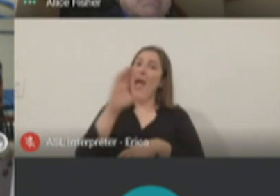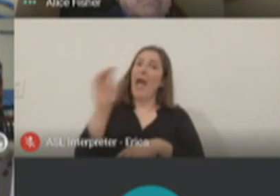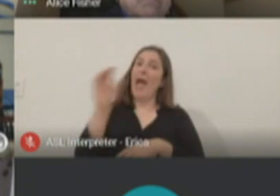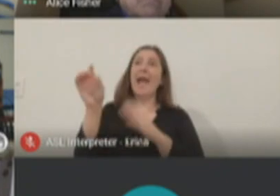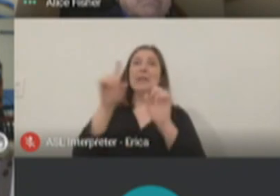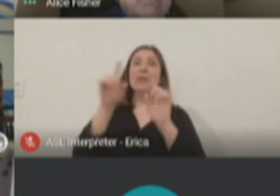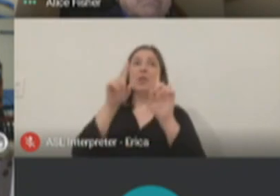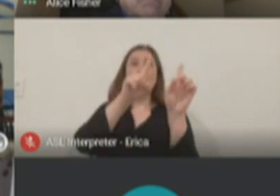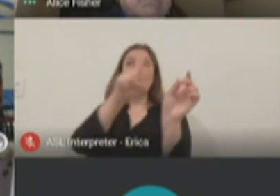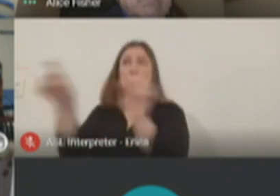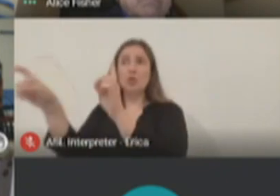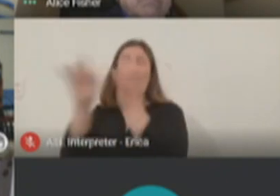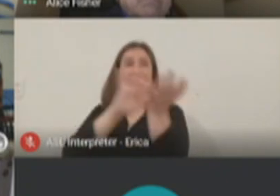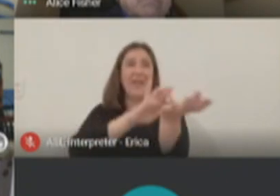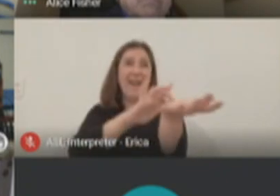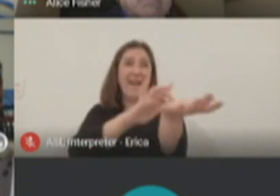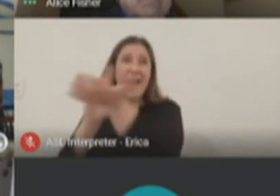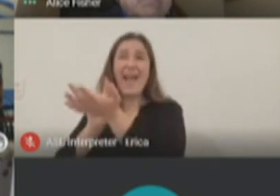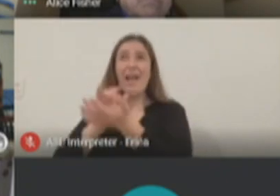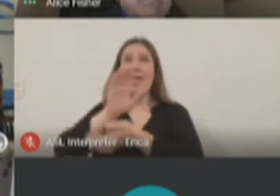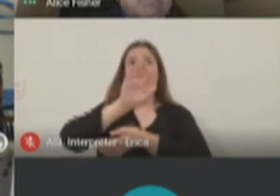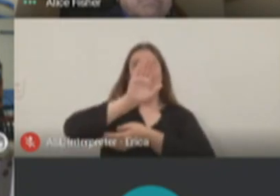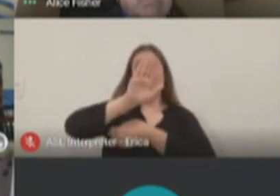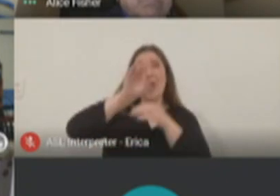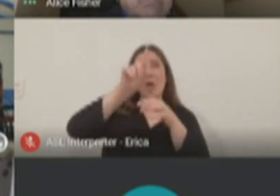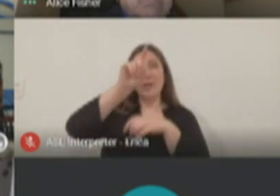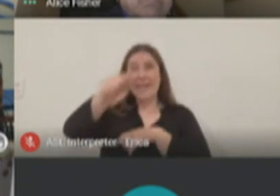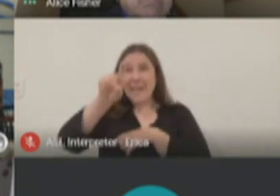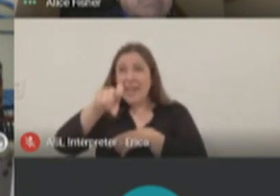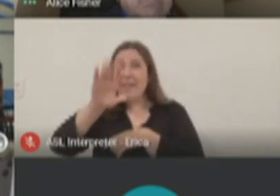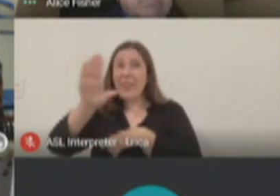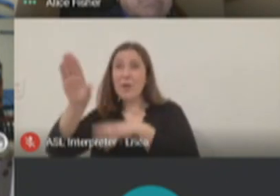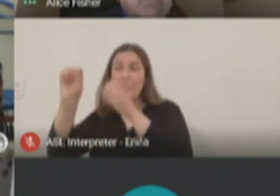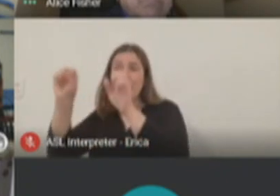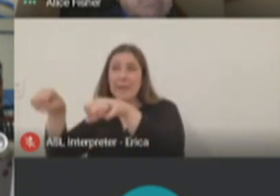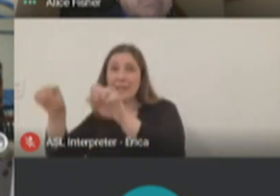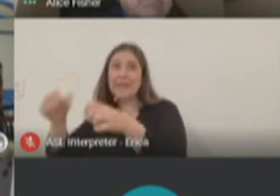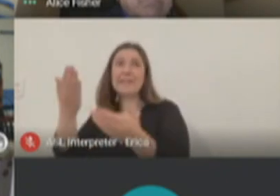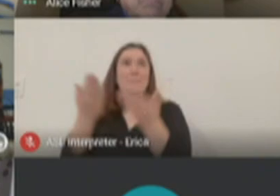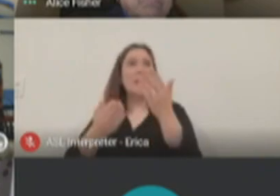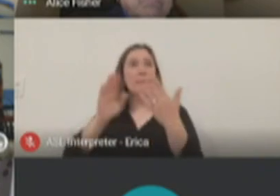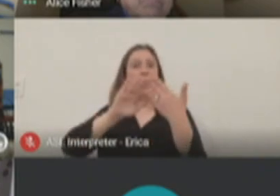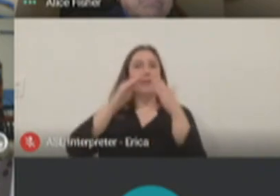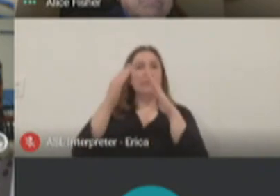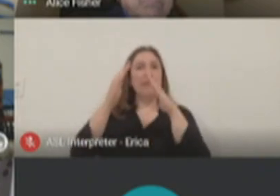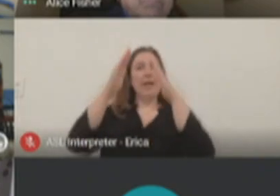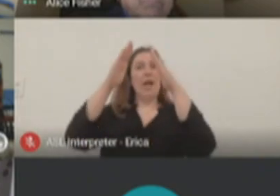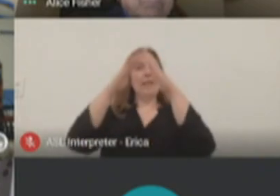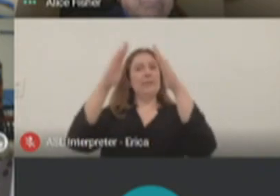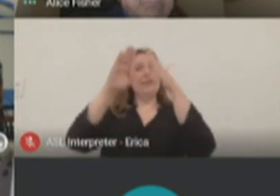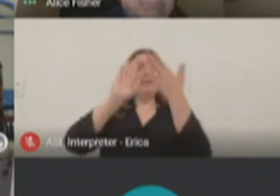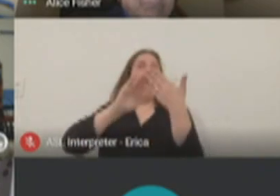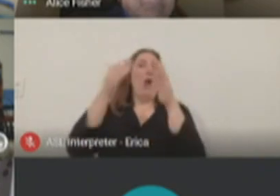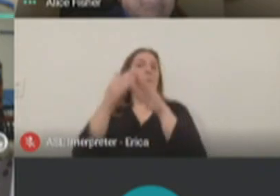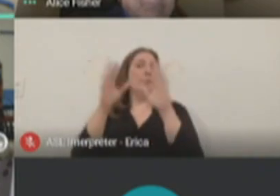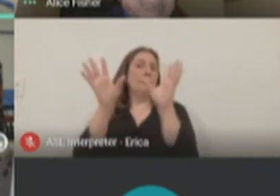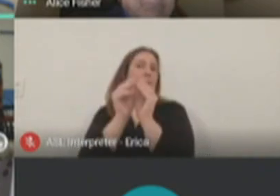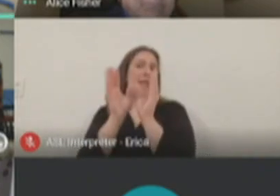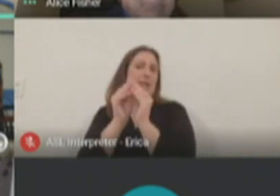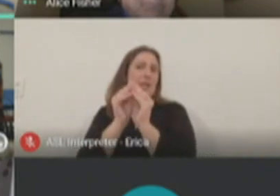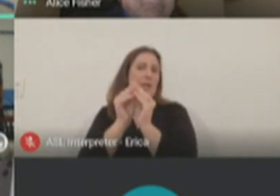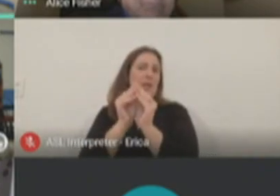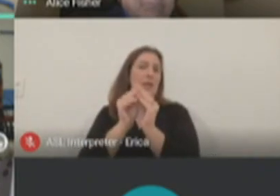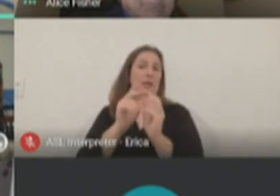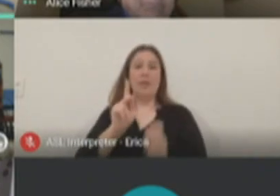what kind of needs do you have? I mean, I don't know, like town meeting or something like that. I don't know. Ducia, I can speak to the